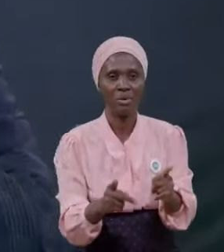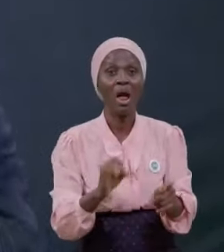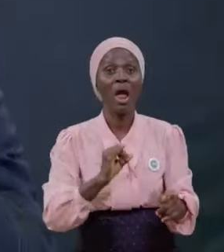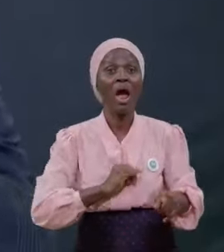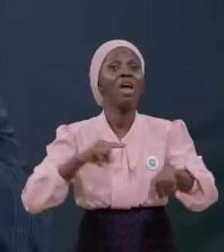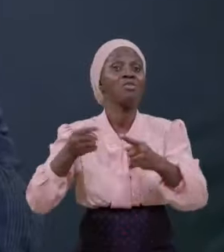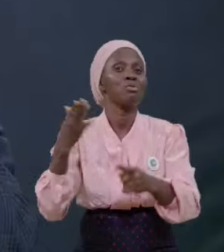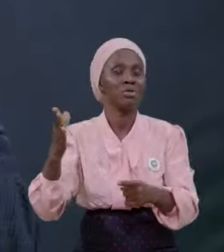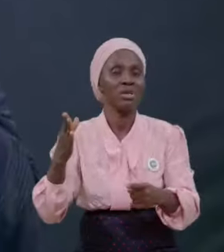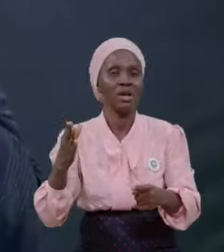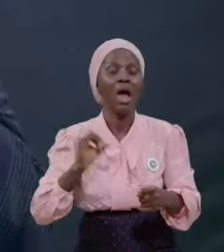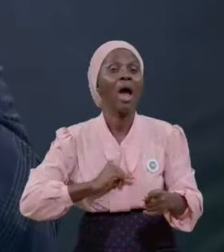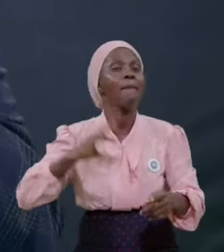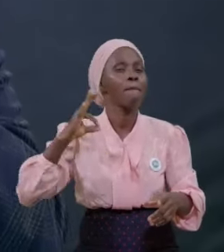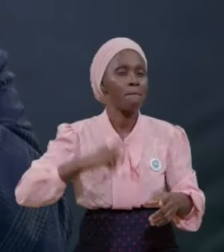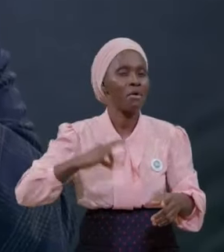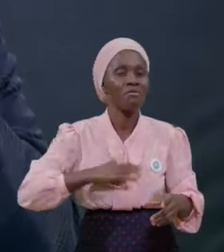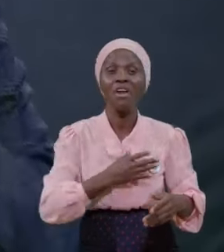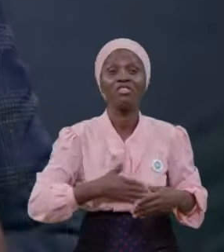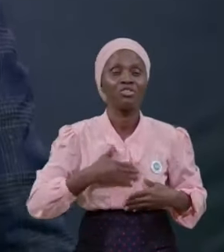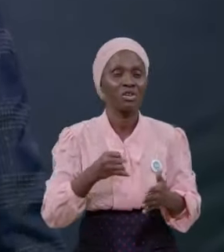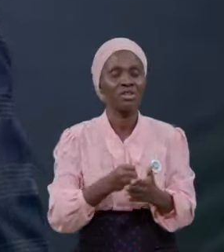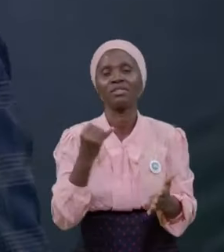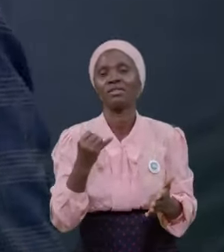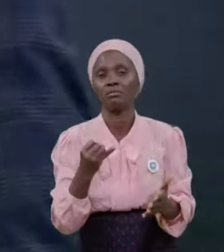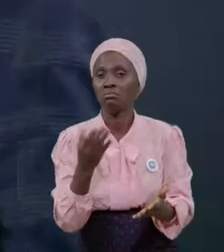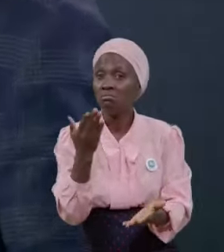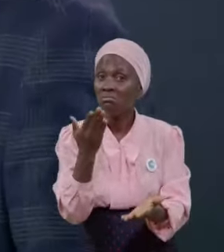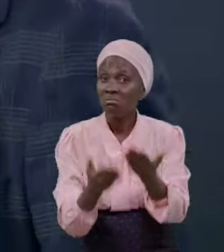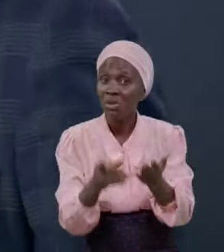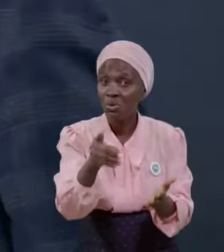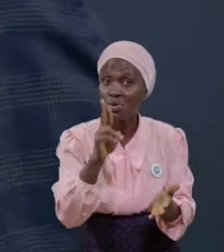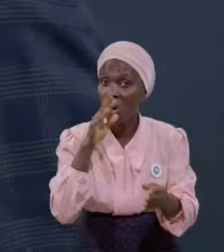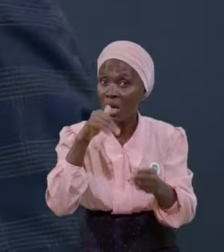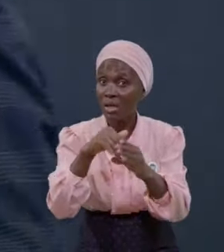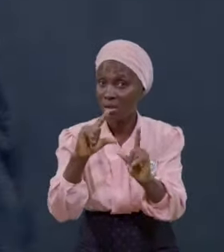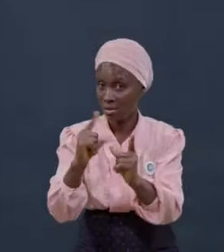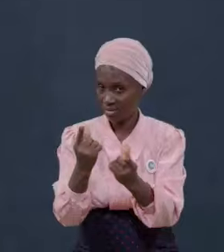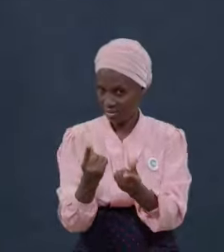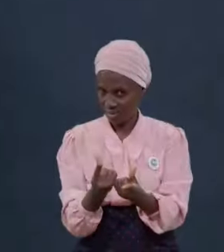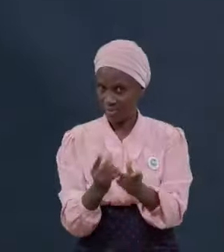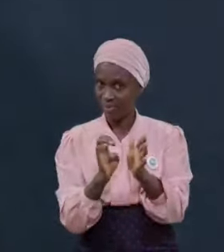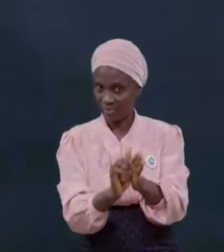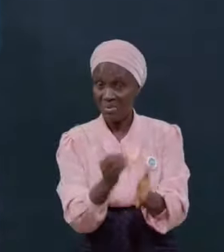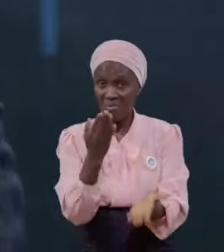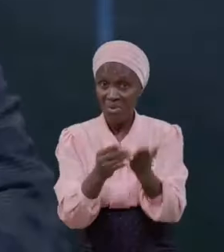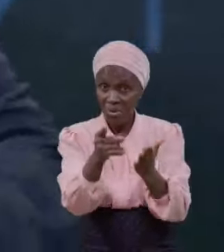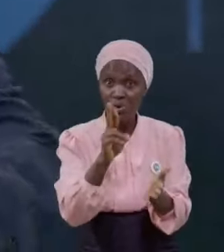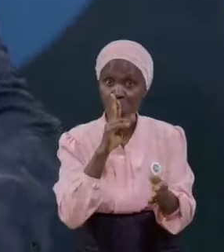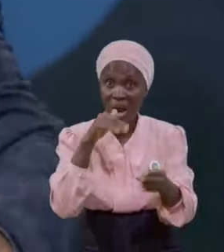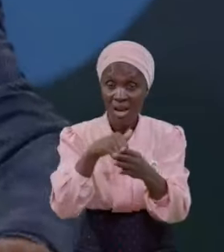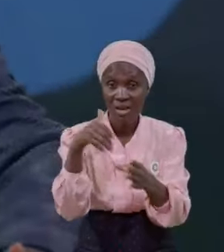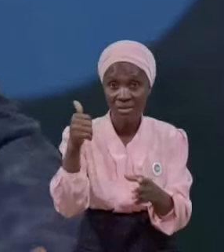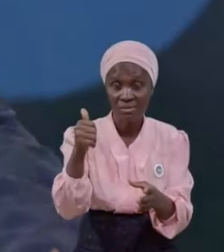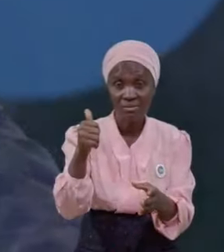you are in a group, you are in a gang, and you have some profit there. Maybe you are in a